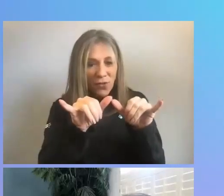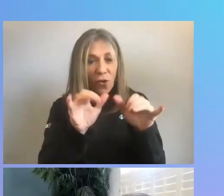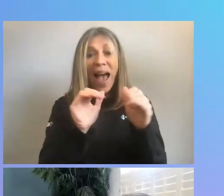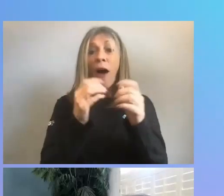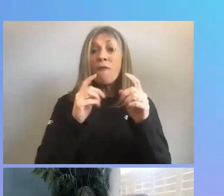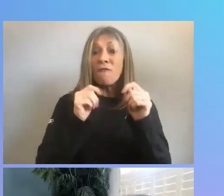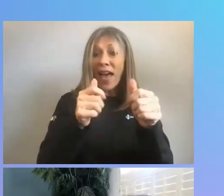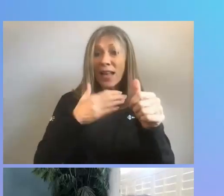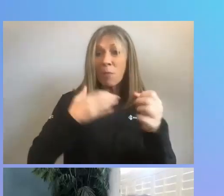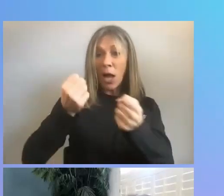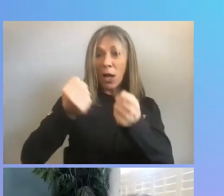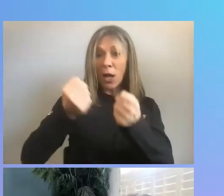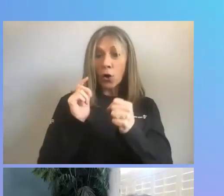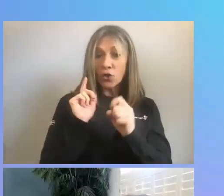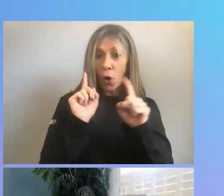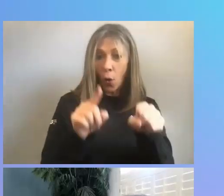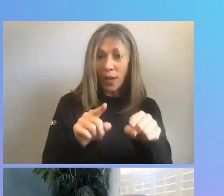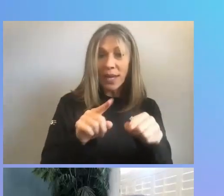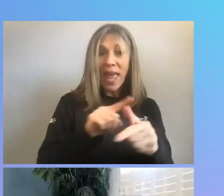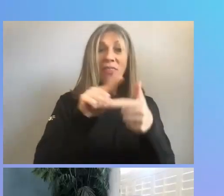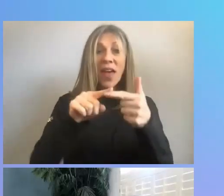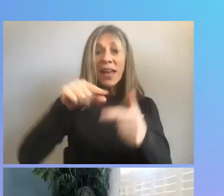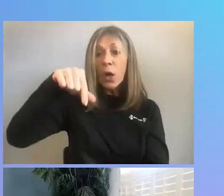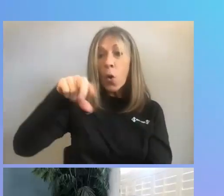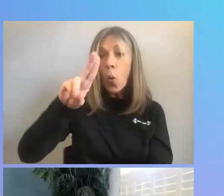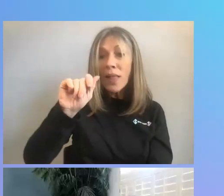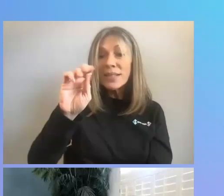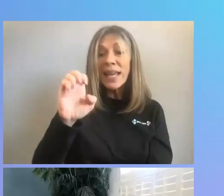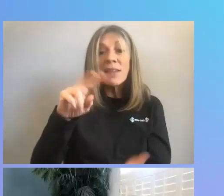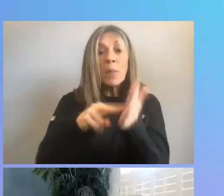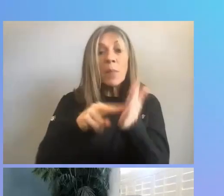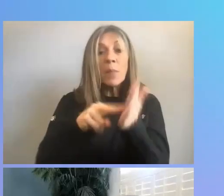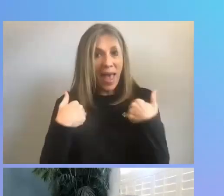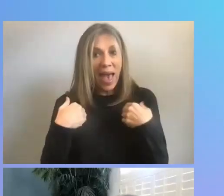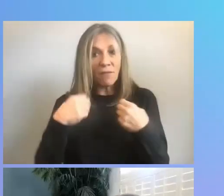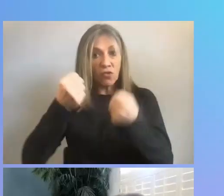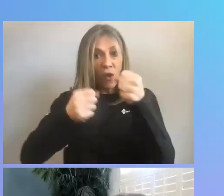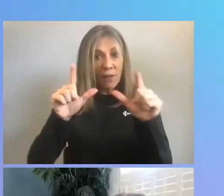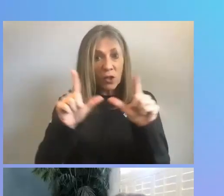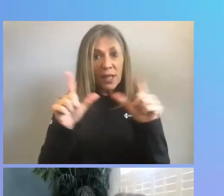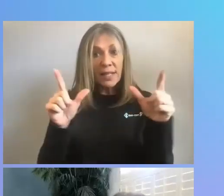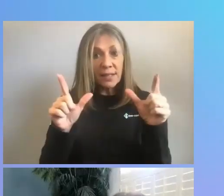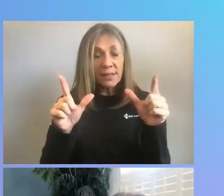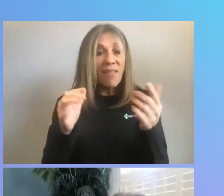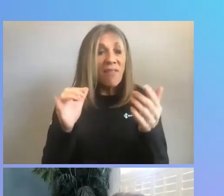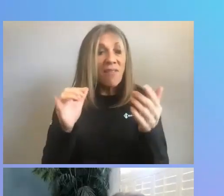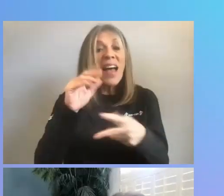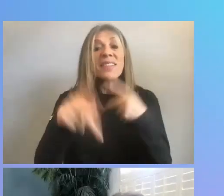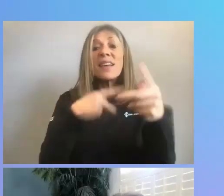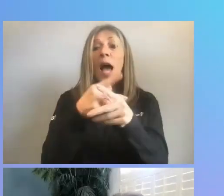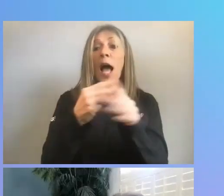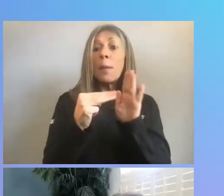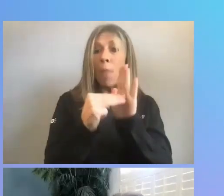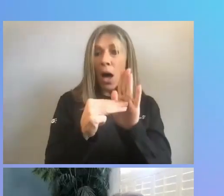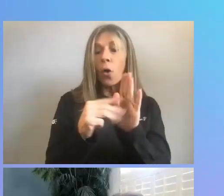going. And then qualitative, do I have a driver's license? So that's the kind of model that we're looking